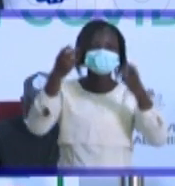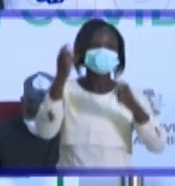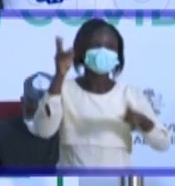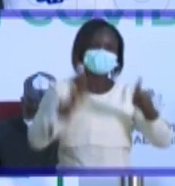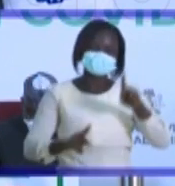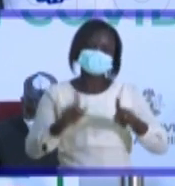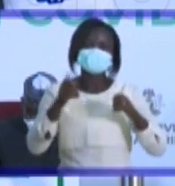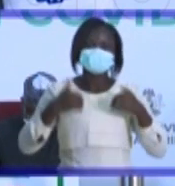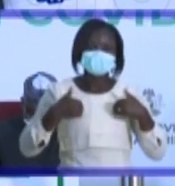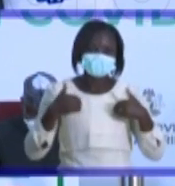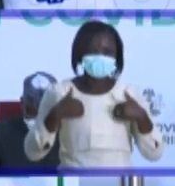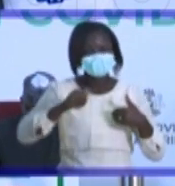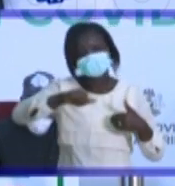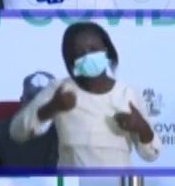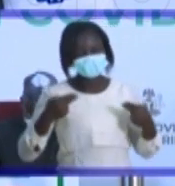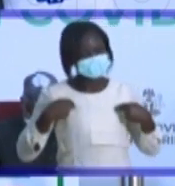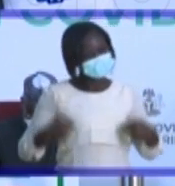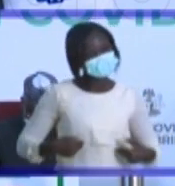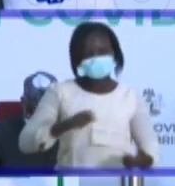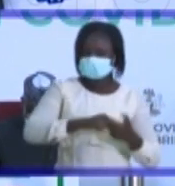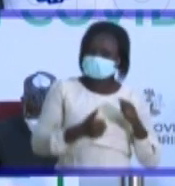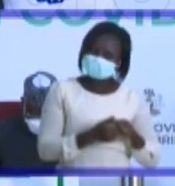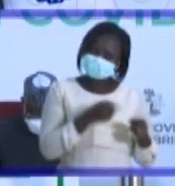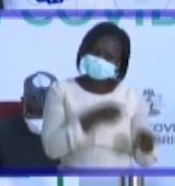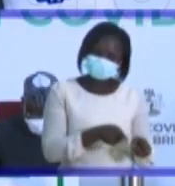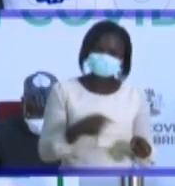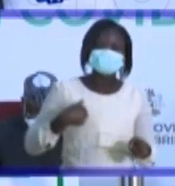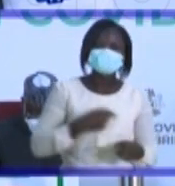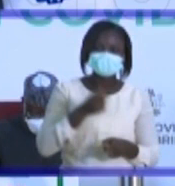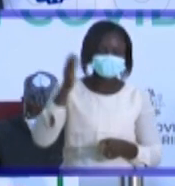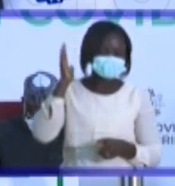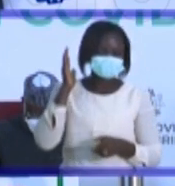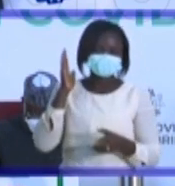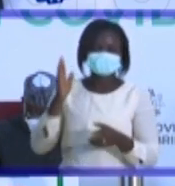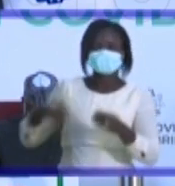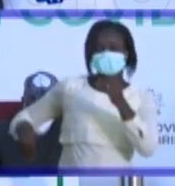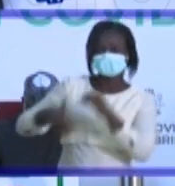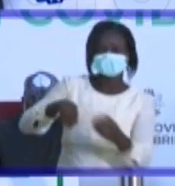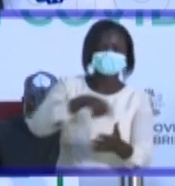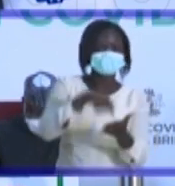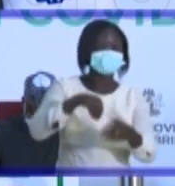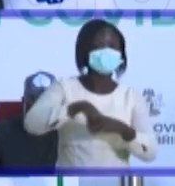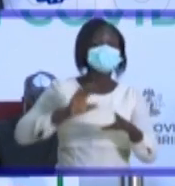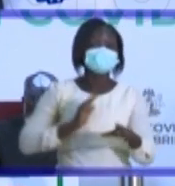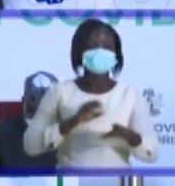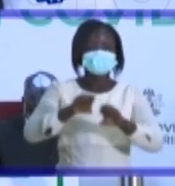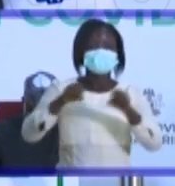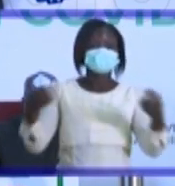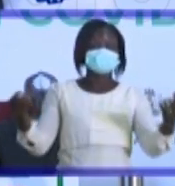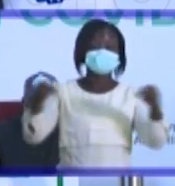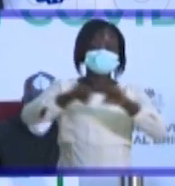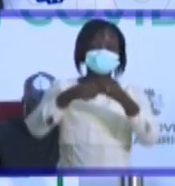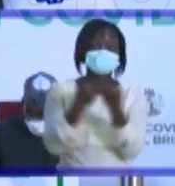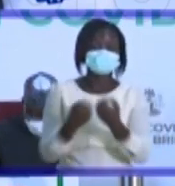have underlying illnesses. We shall include this in our social mobilization and